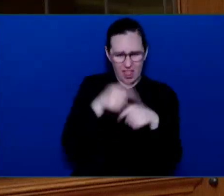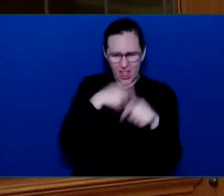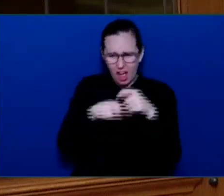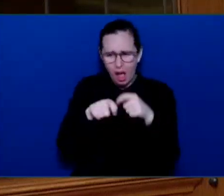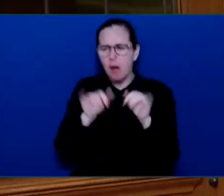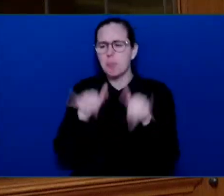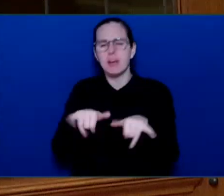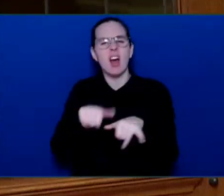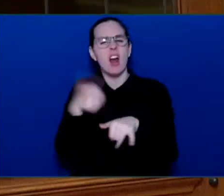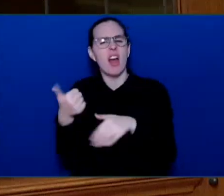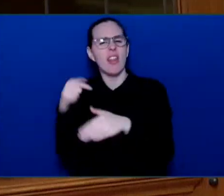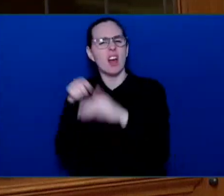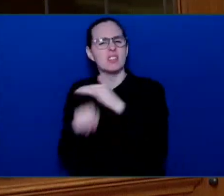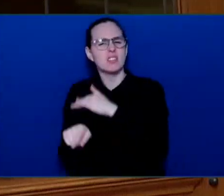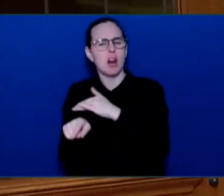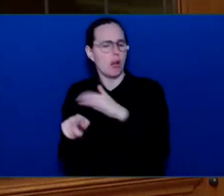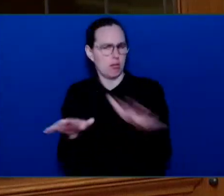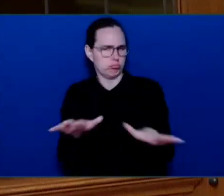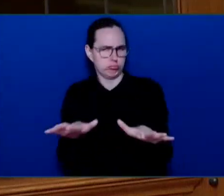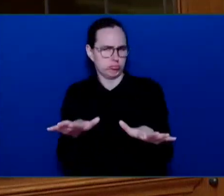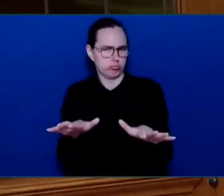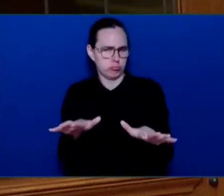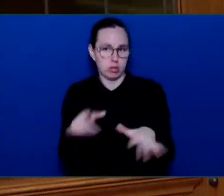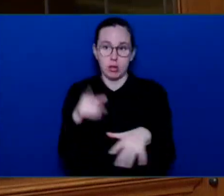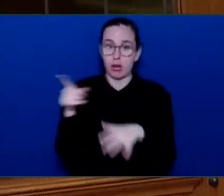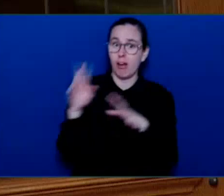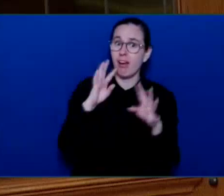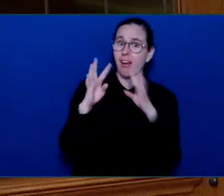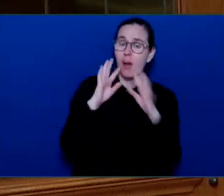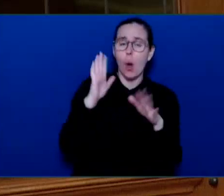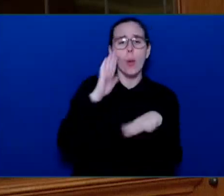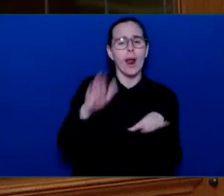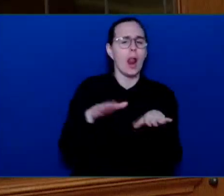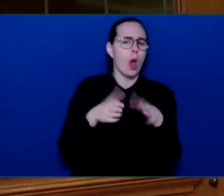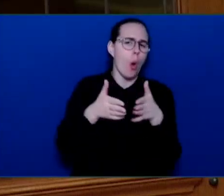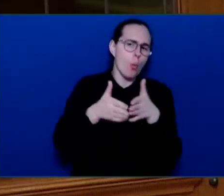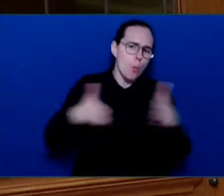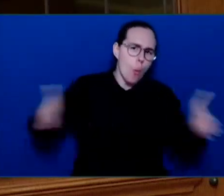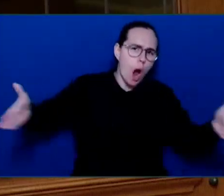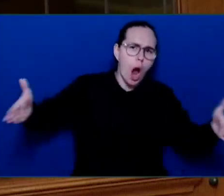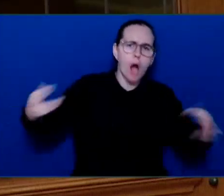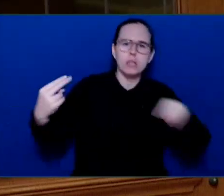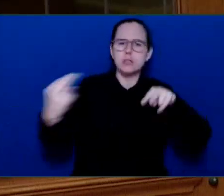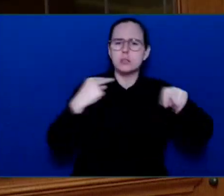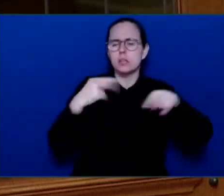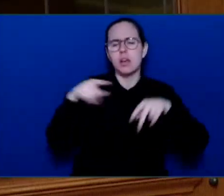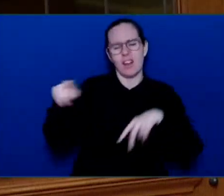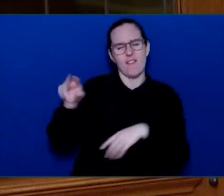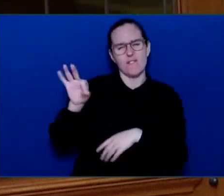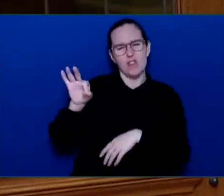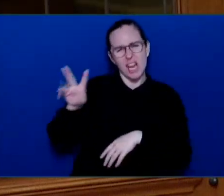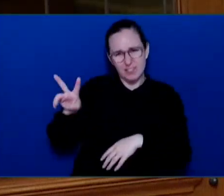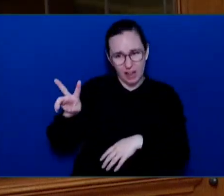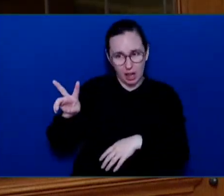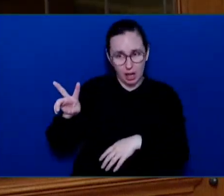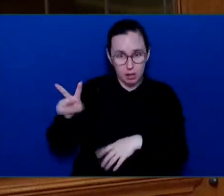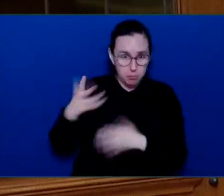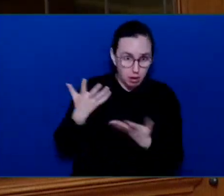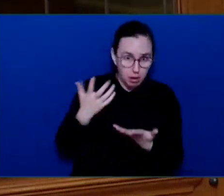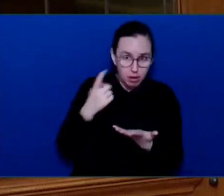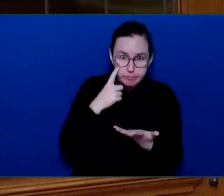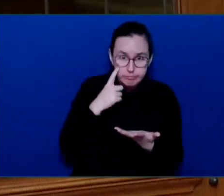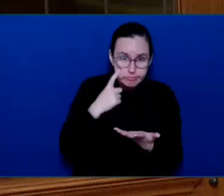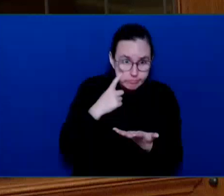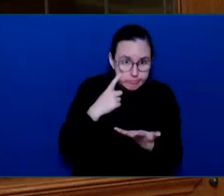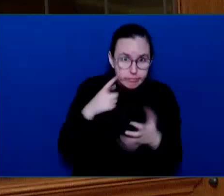yet, nothing of substance is happening yet. So far, the only thing that's been successfully expanded are the bike lanes,